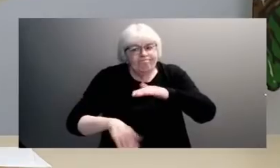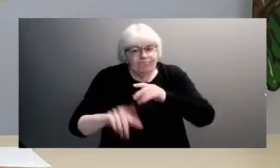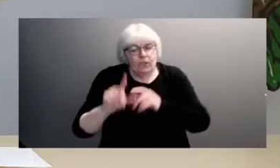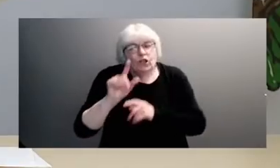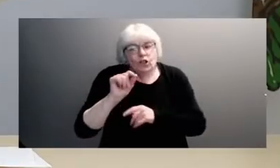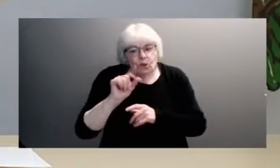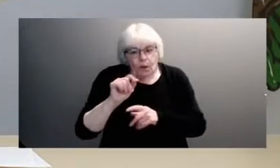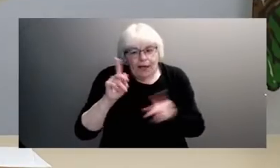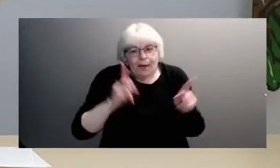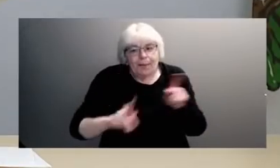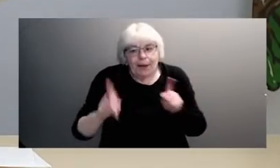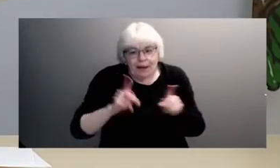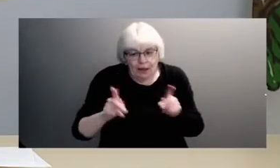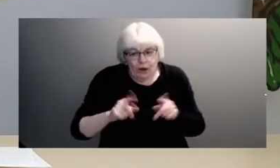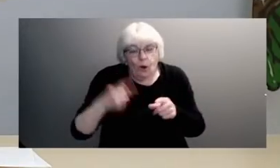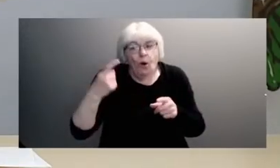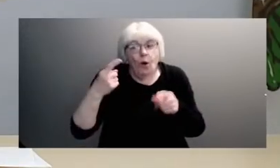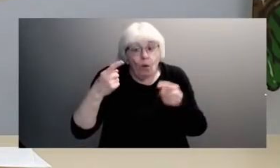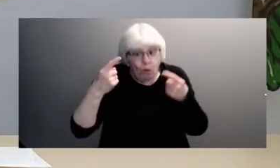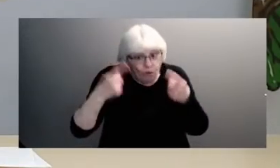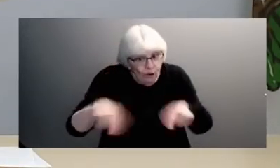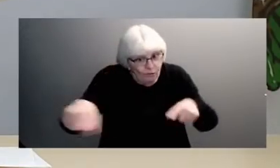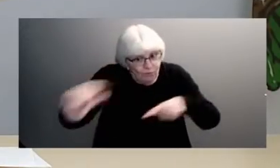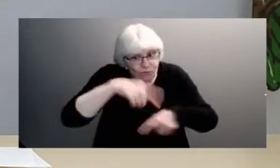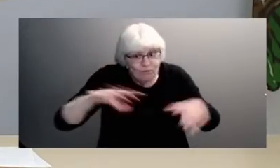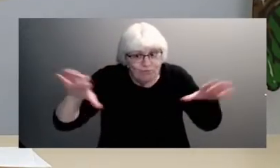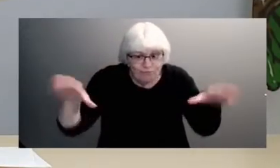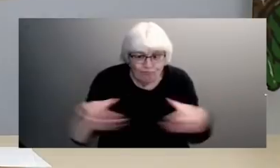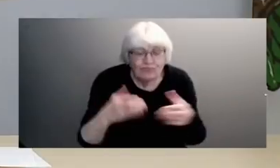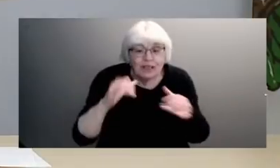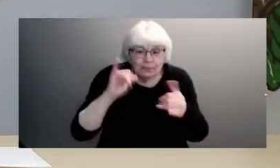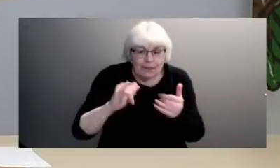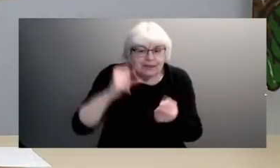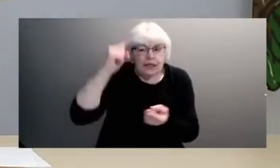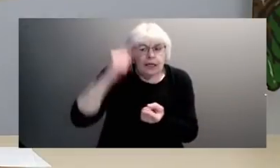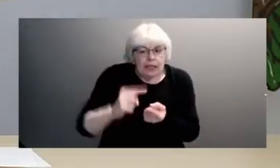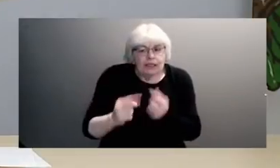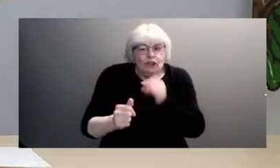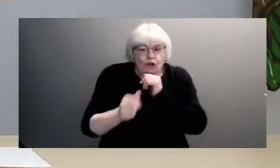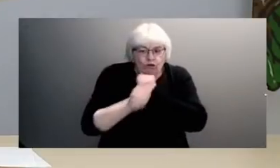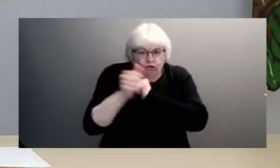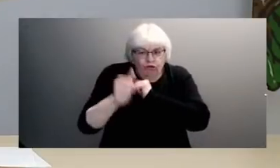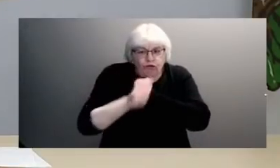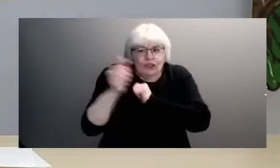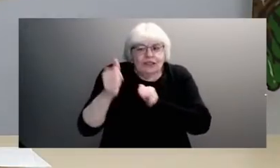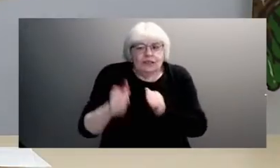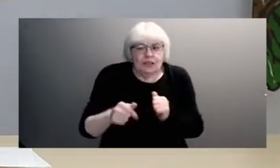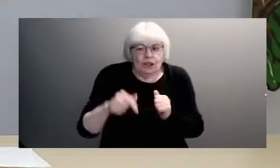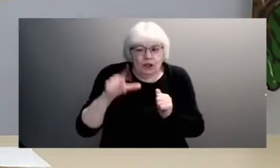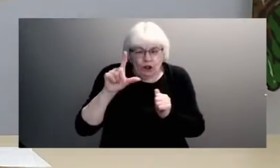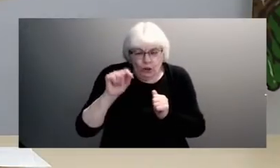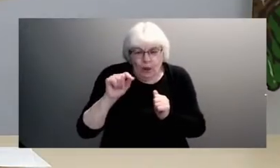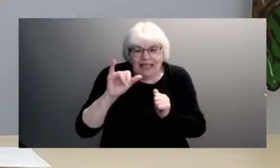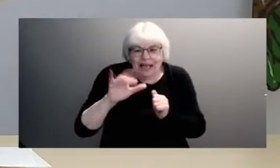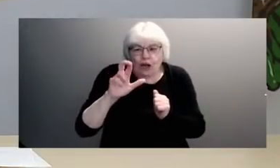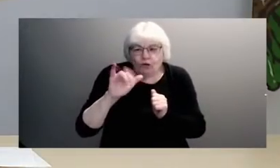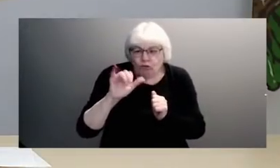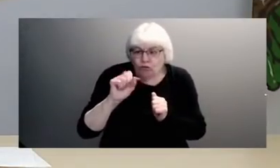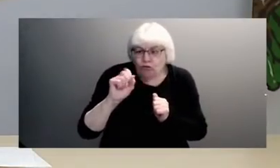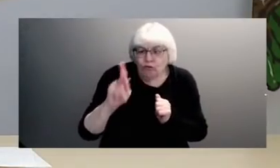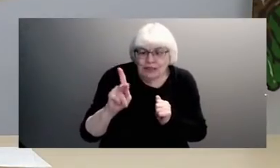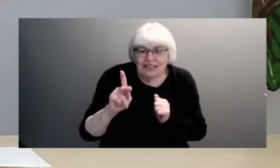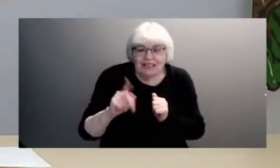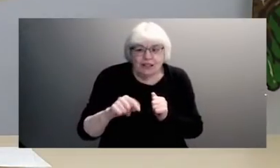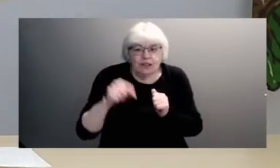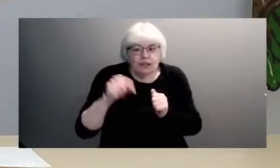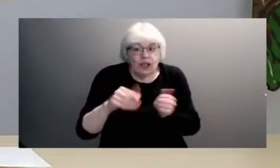Keep your personal gatherings to 20 or less. And I know Dr. Strang has talked about 20 is plenty, and in New Brunswick,